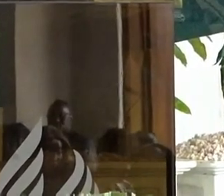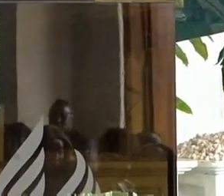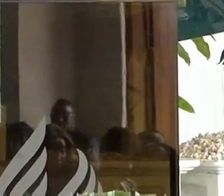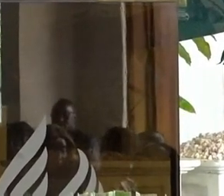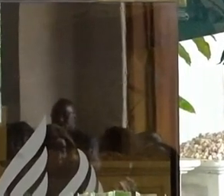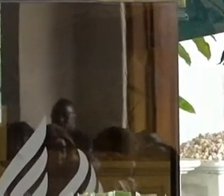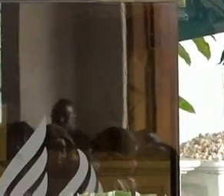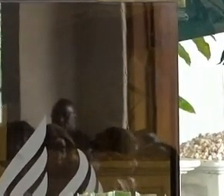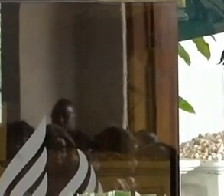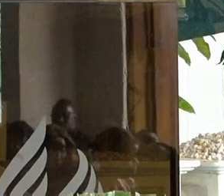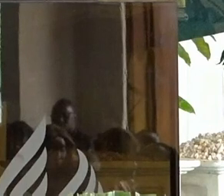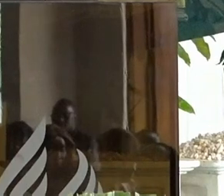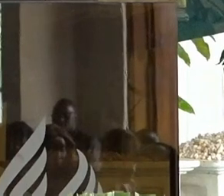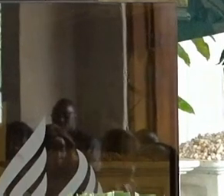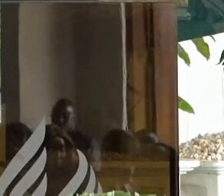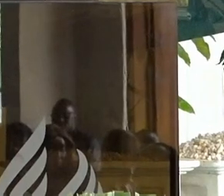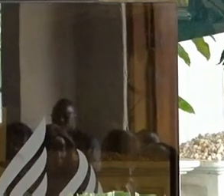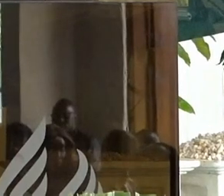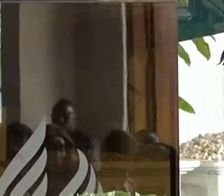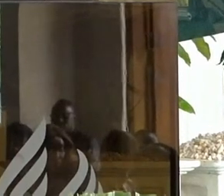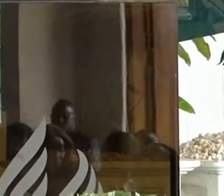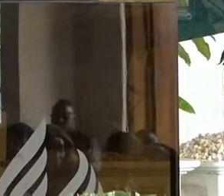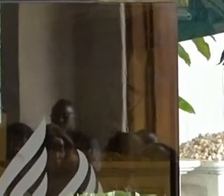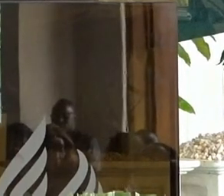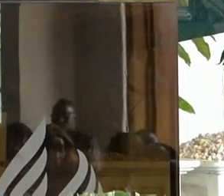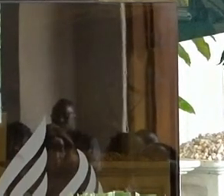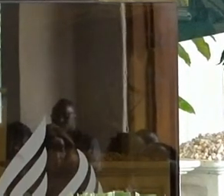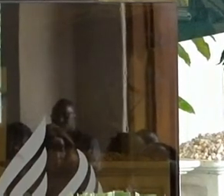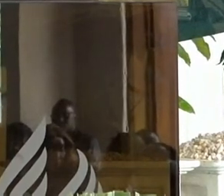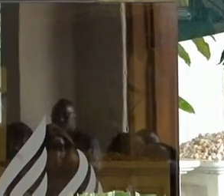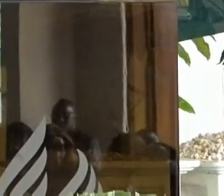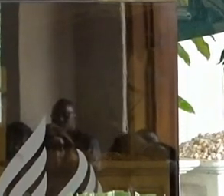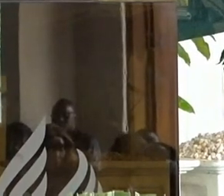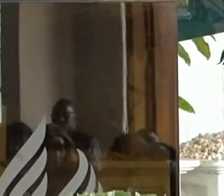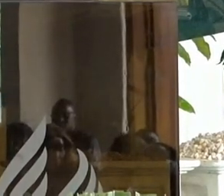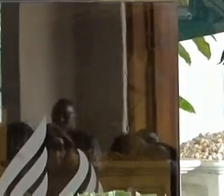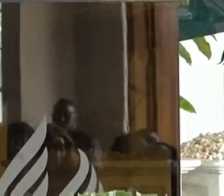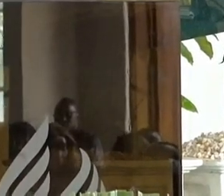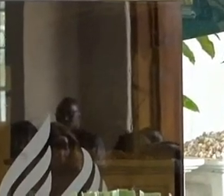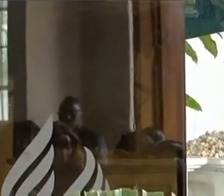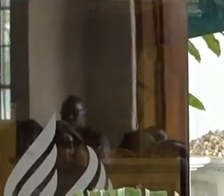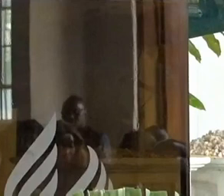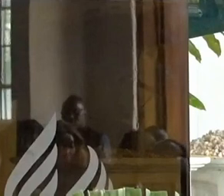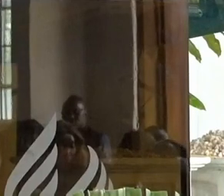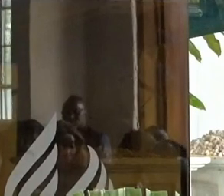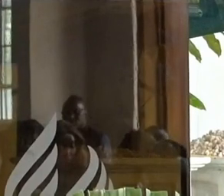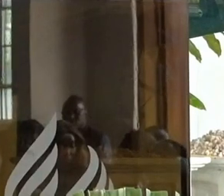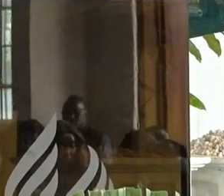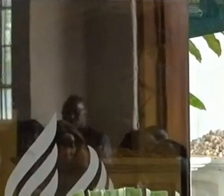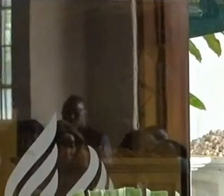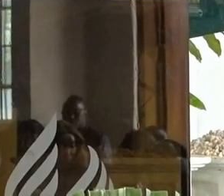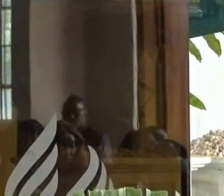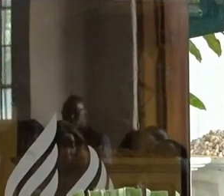them. And then I'm surprised that the lady who is now the church clerk here, when we